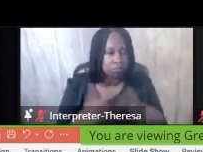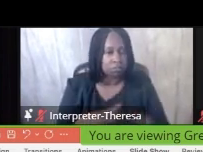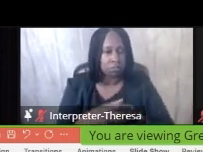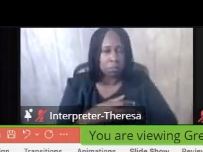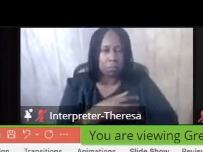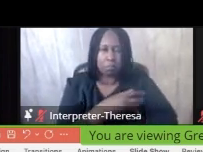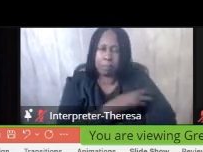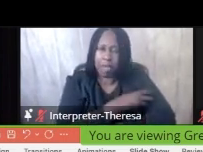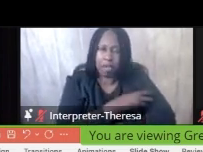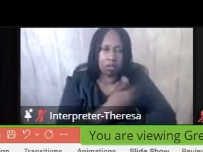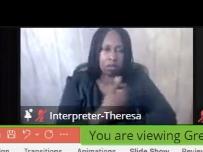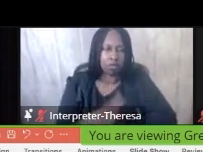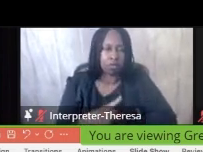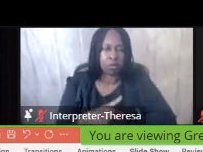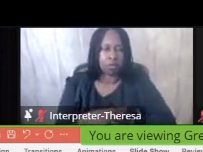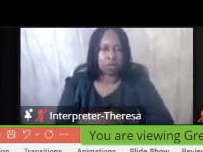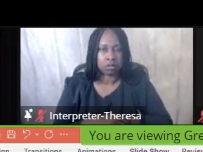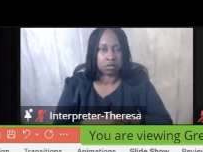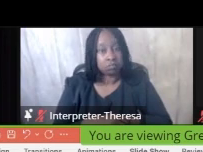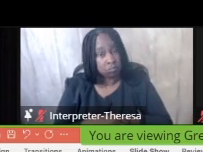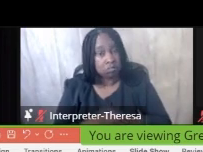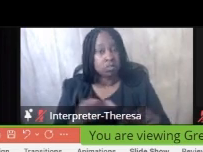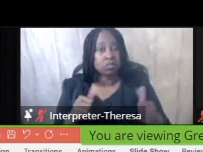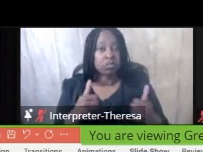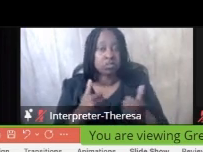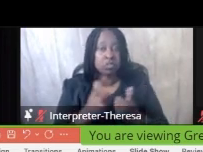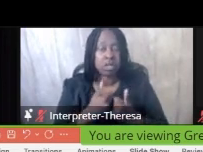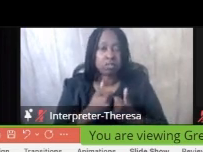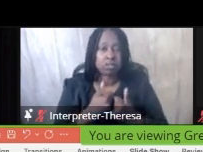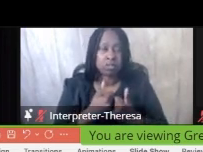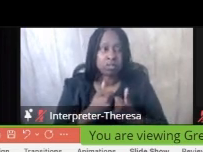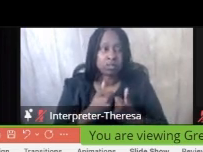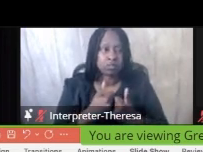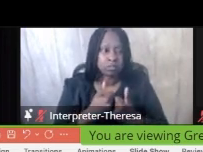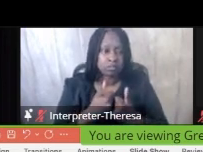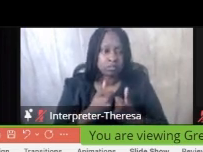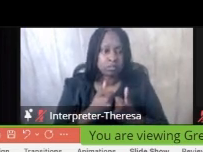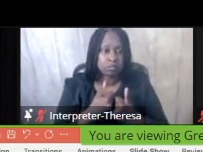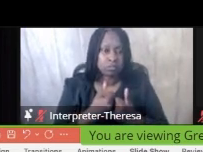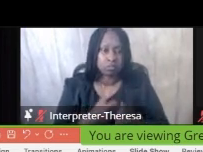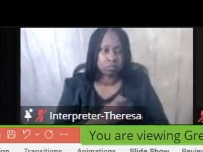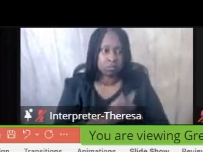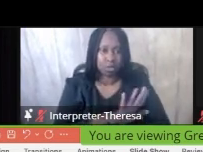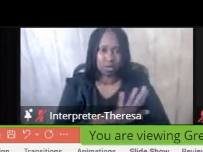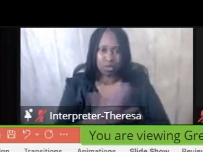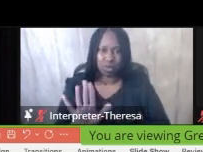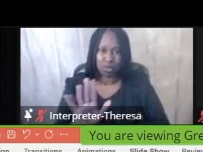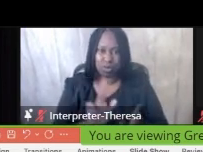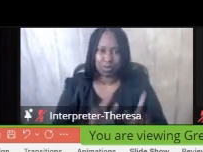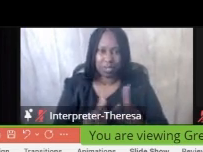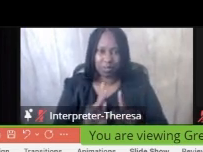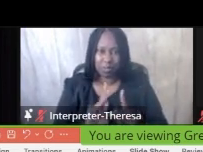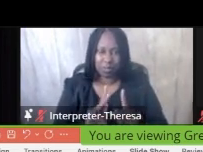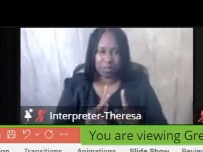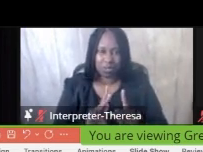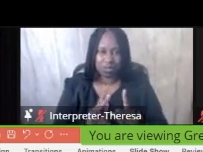is challenging to carry the weight of your people into this space with